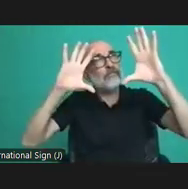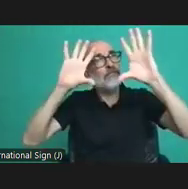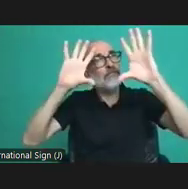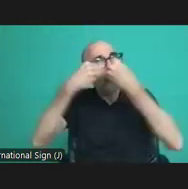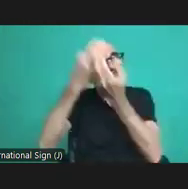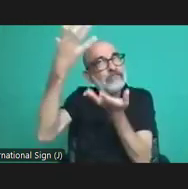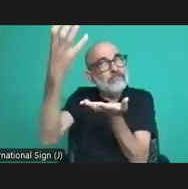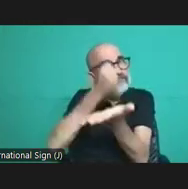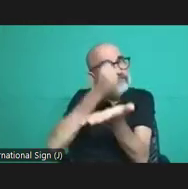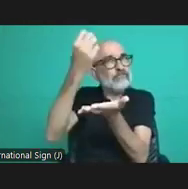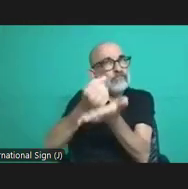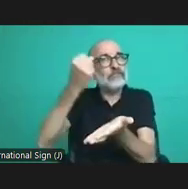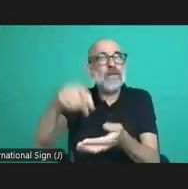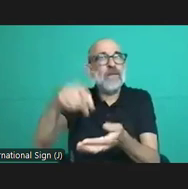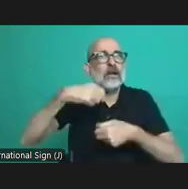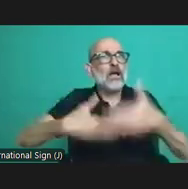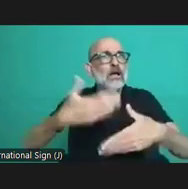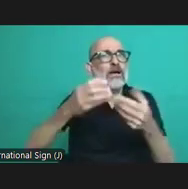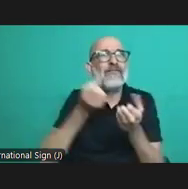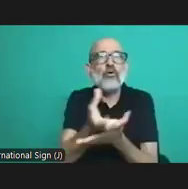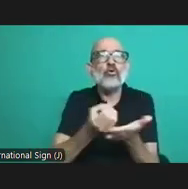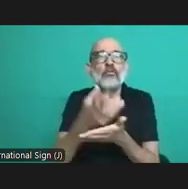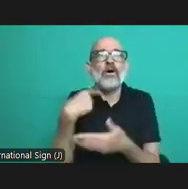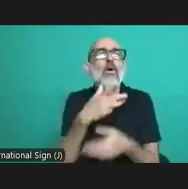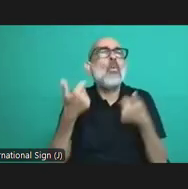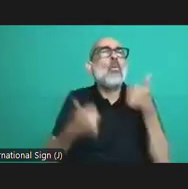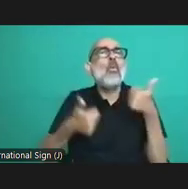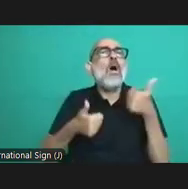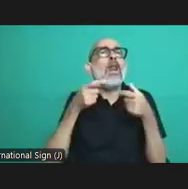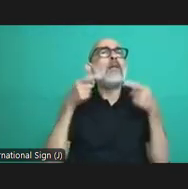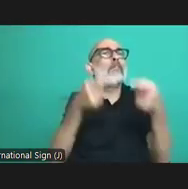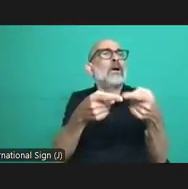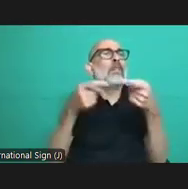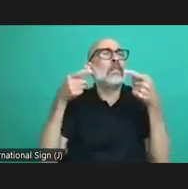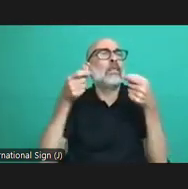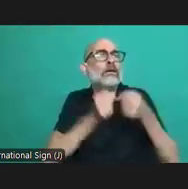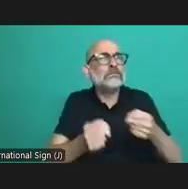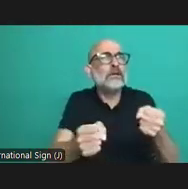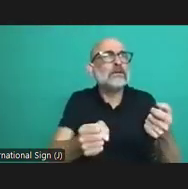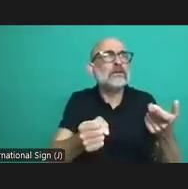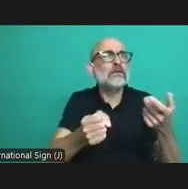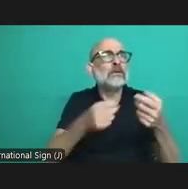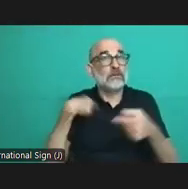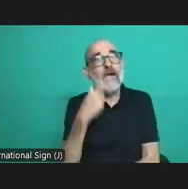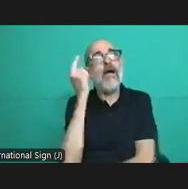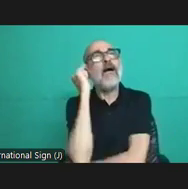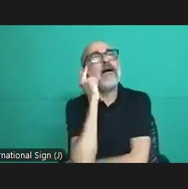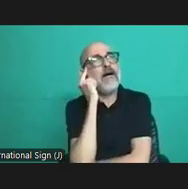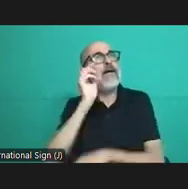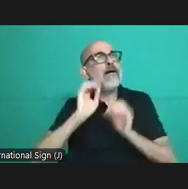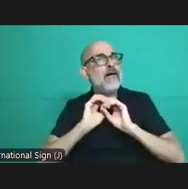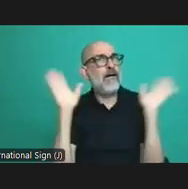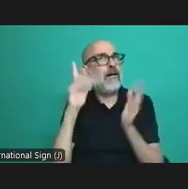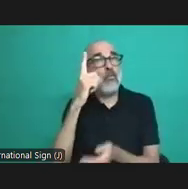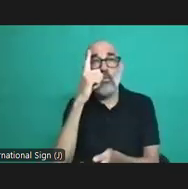in general, but we also need to strengthen primary health care and health financing within primary health care, human resources for